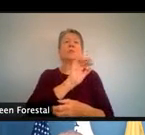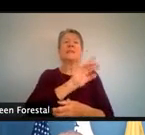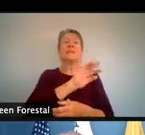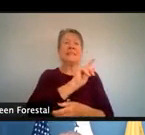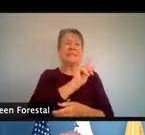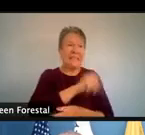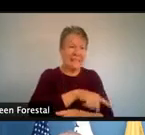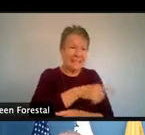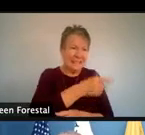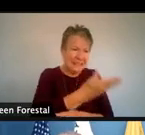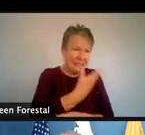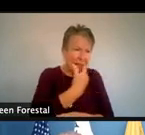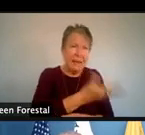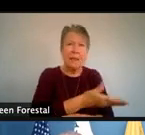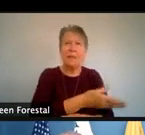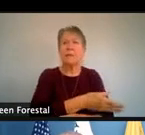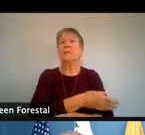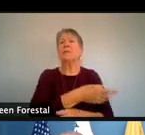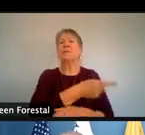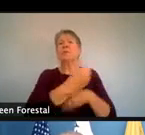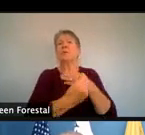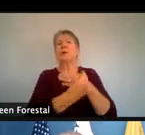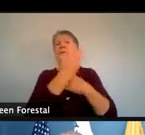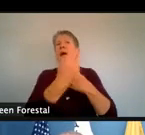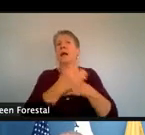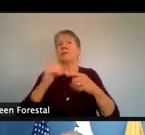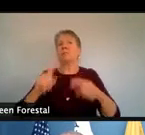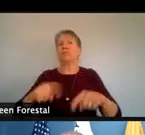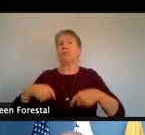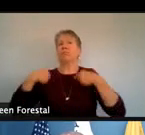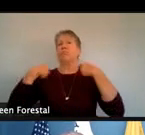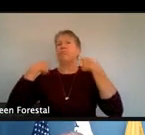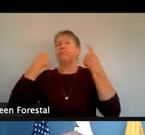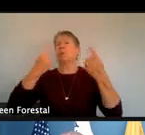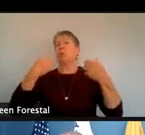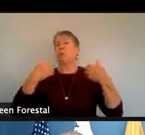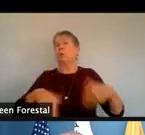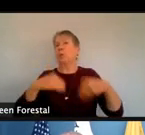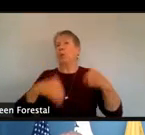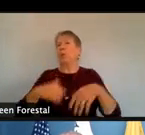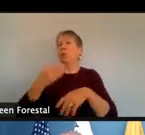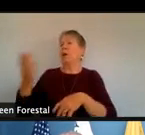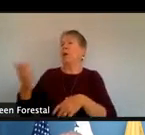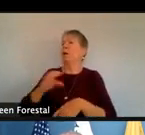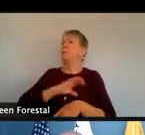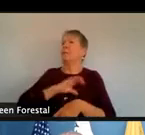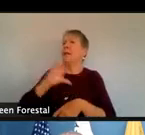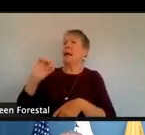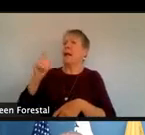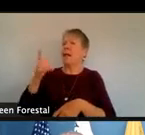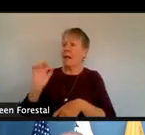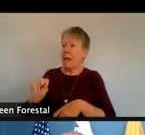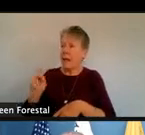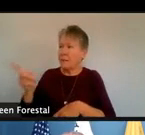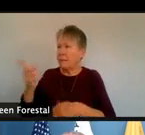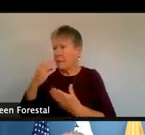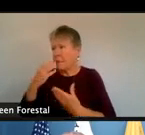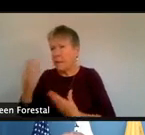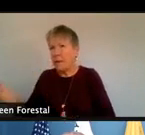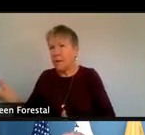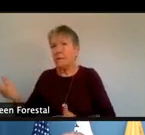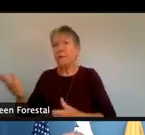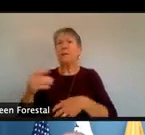giving us extraordinary advice every step of the way. Pat Callahan, as always, Parimal, Mahan, the rest of the team.